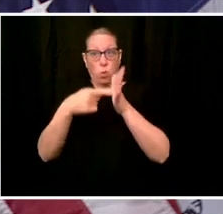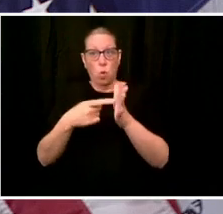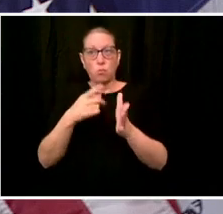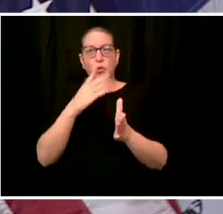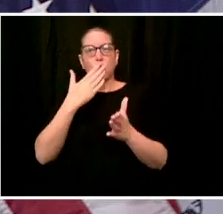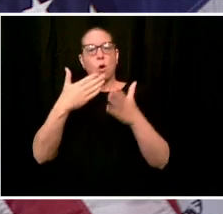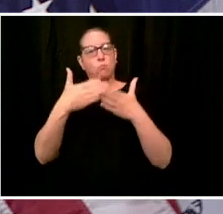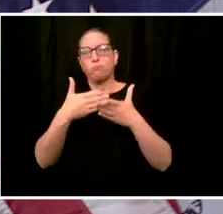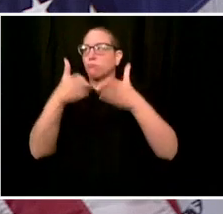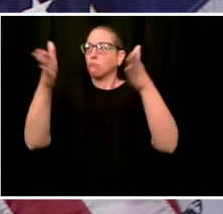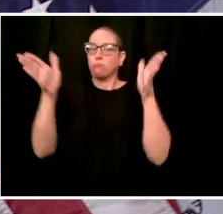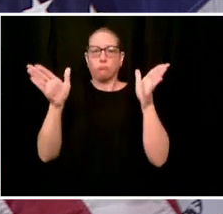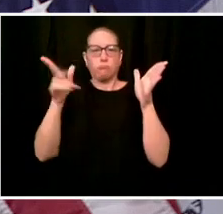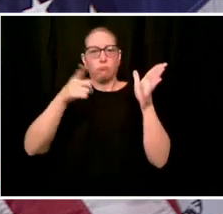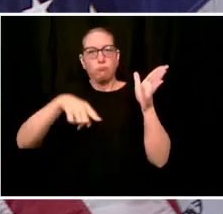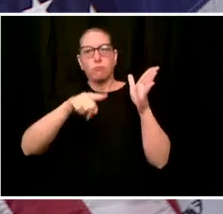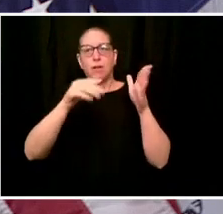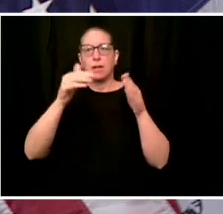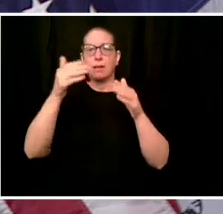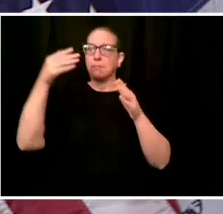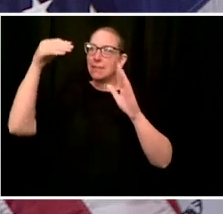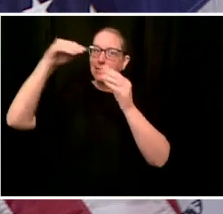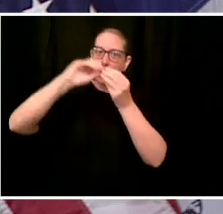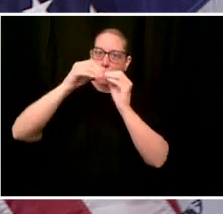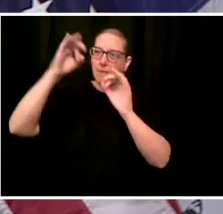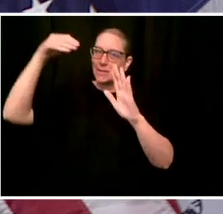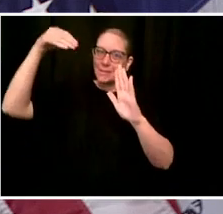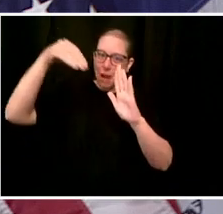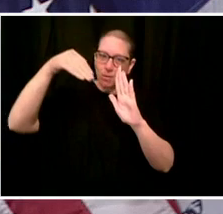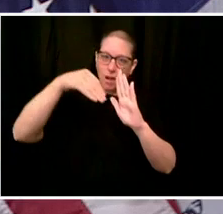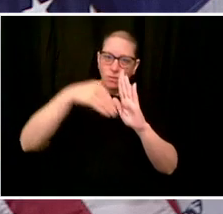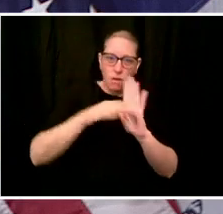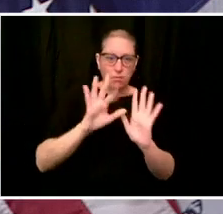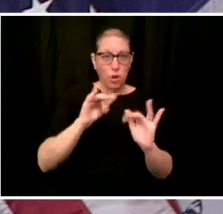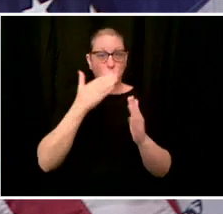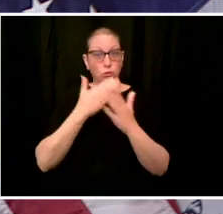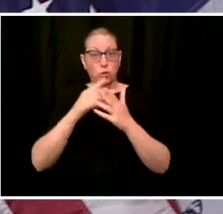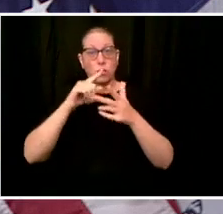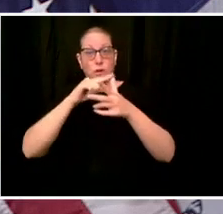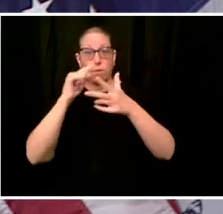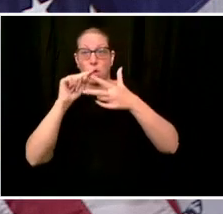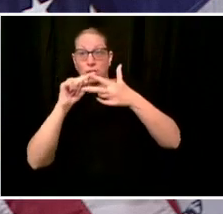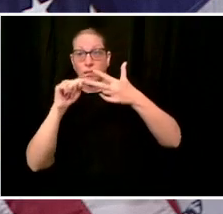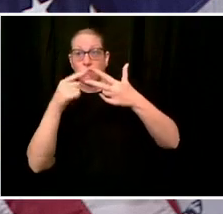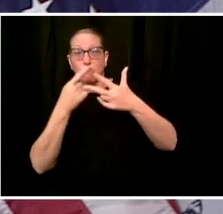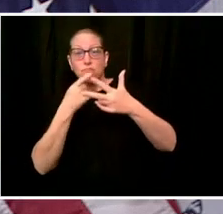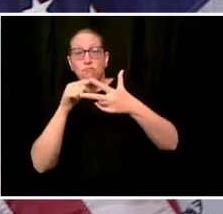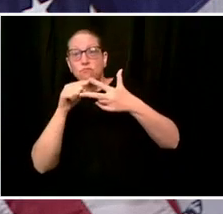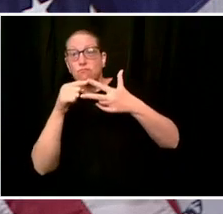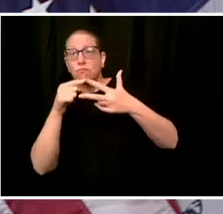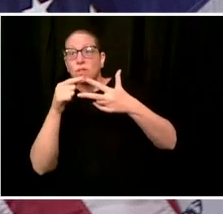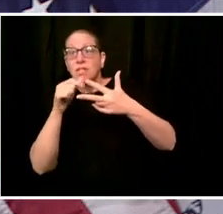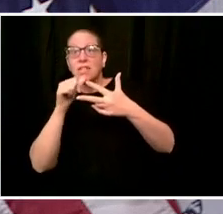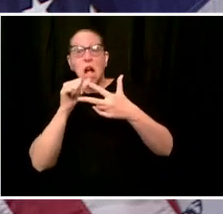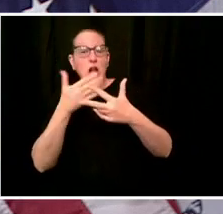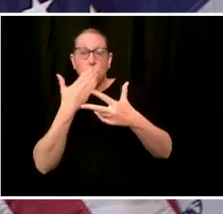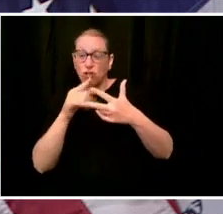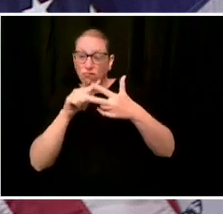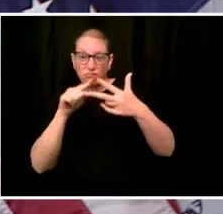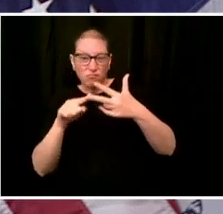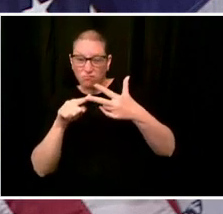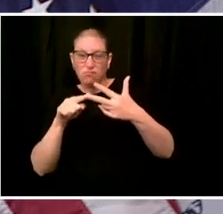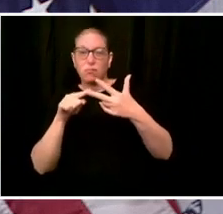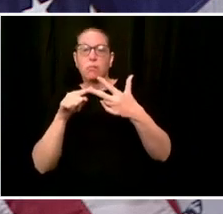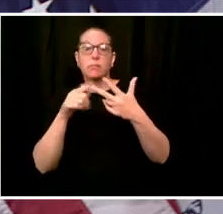reducing any of the restrictions. In fact, they keep telling me to keep doing what we're doing and double down. People can keep doing all